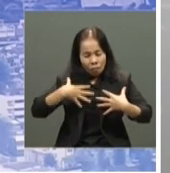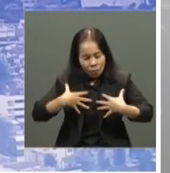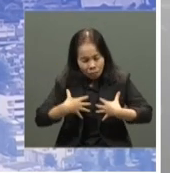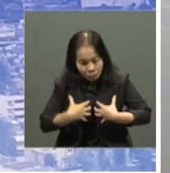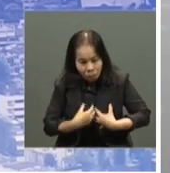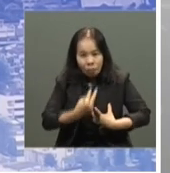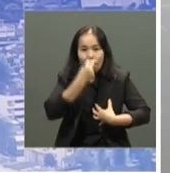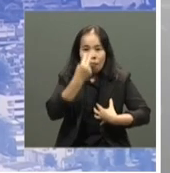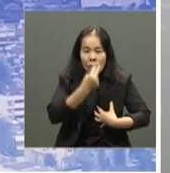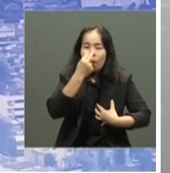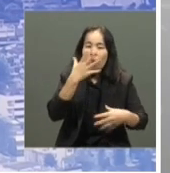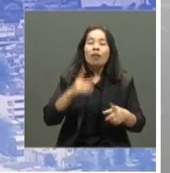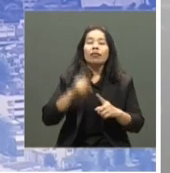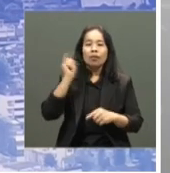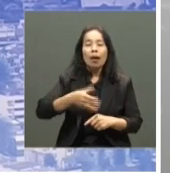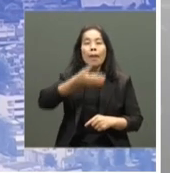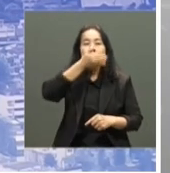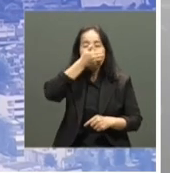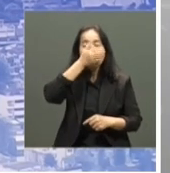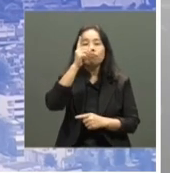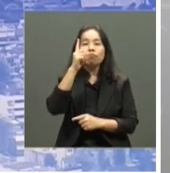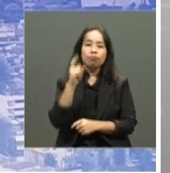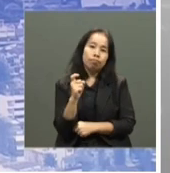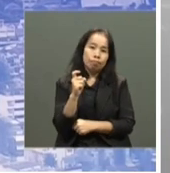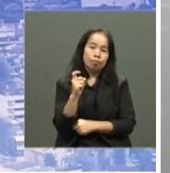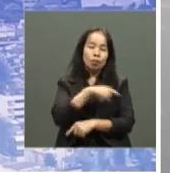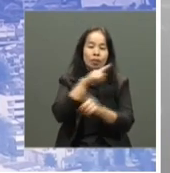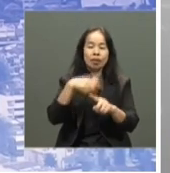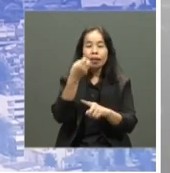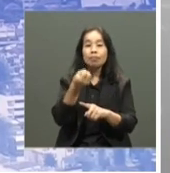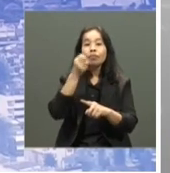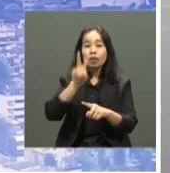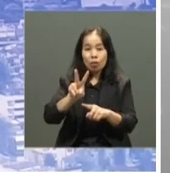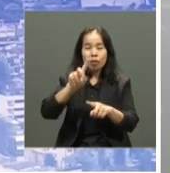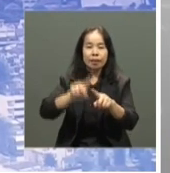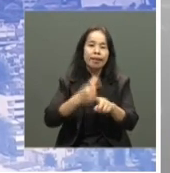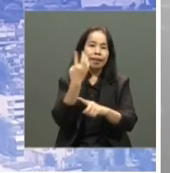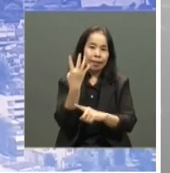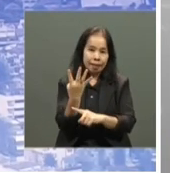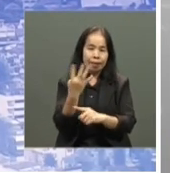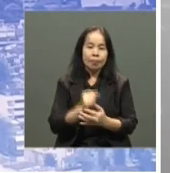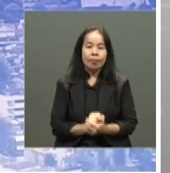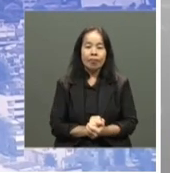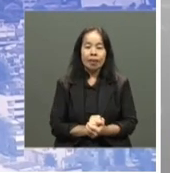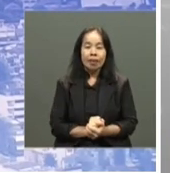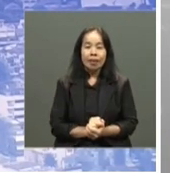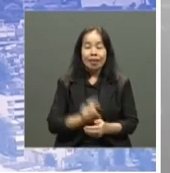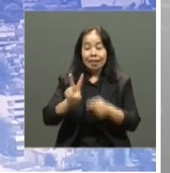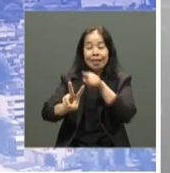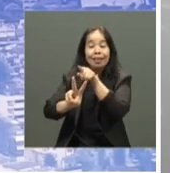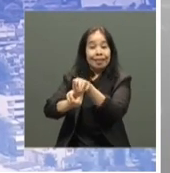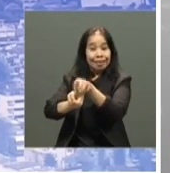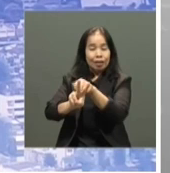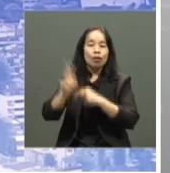was because of these measures. That's why the number of the new infections has been gradually come down.